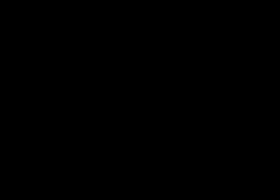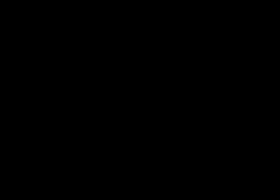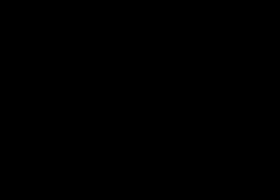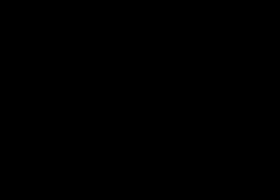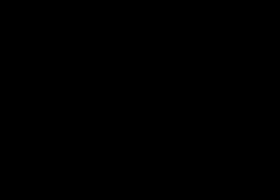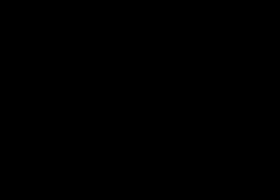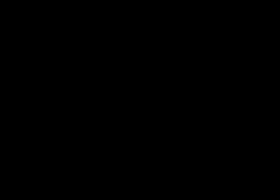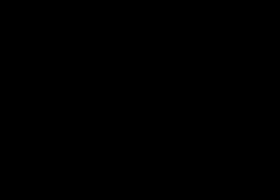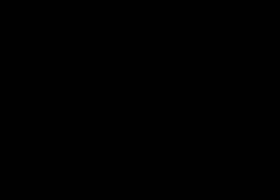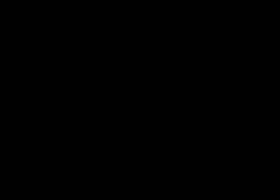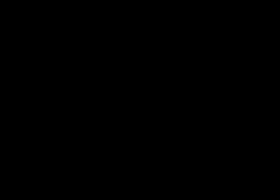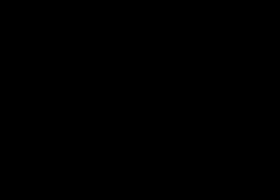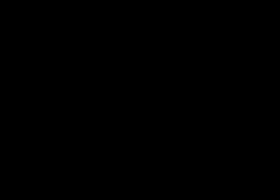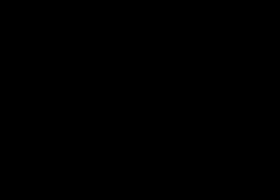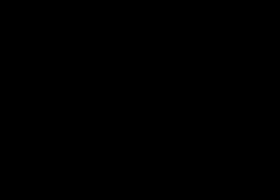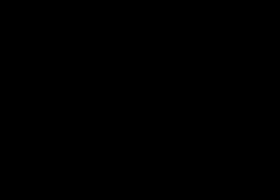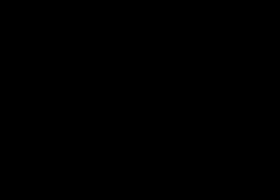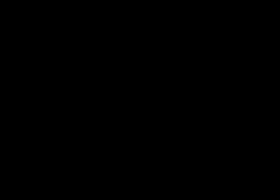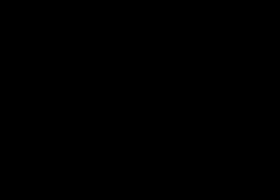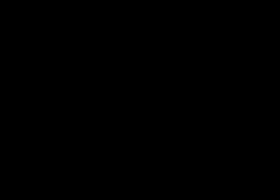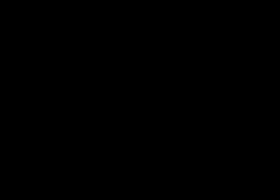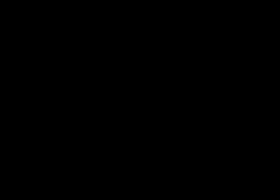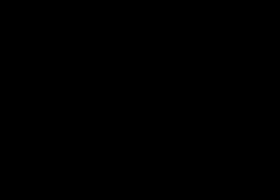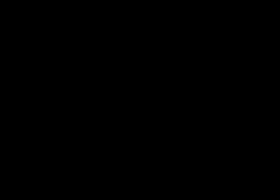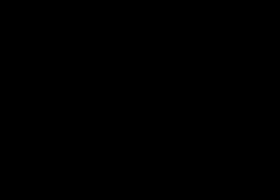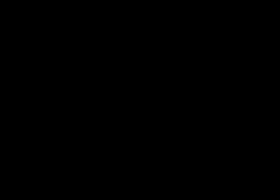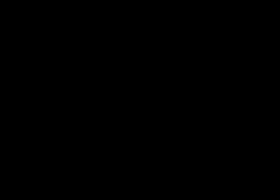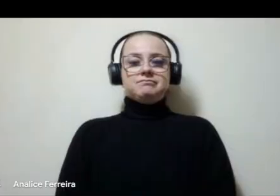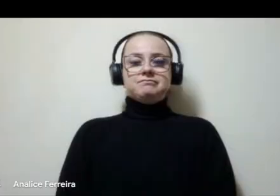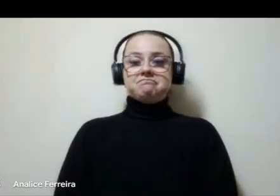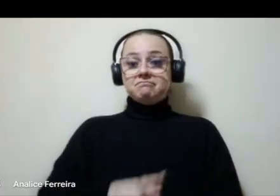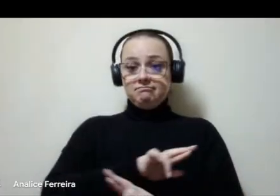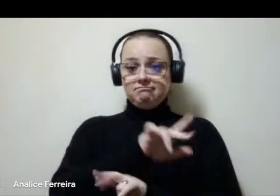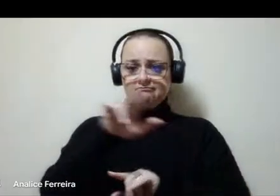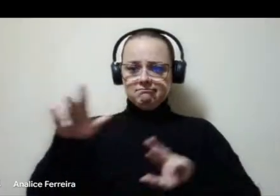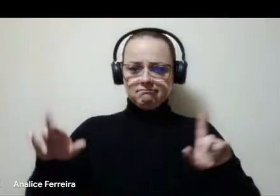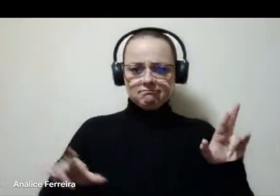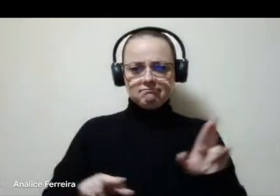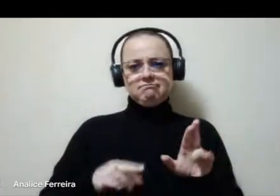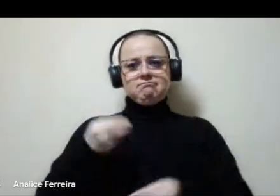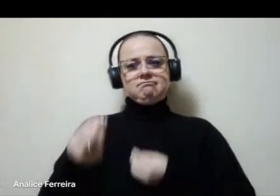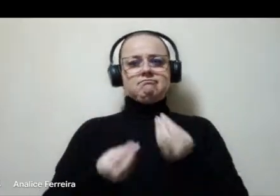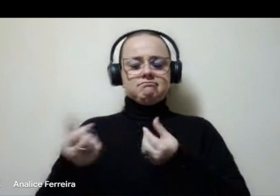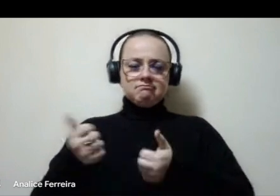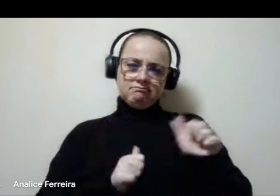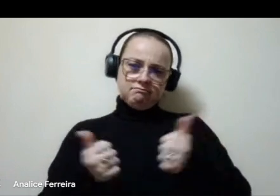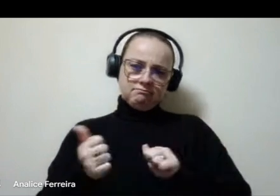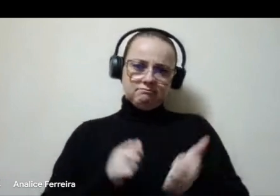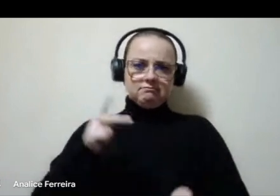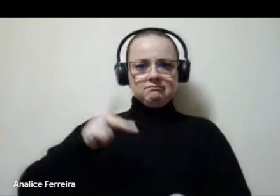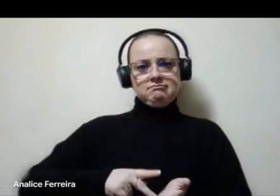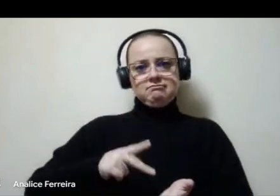A public policy is really from a quality that